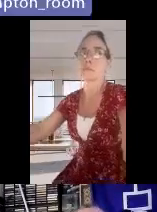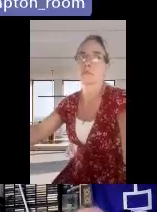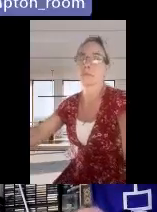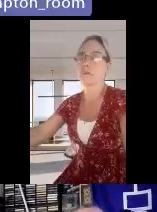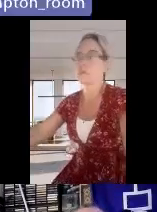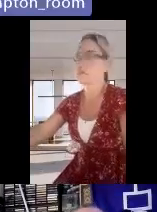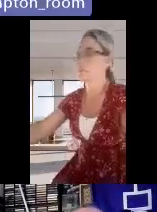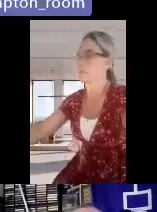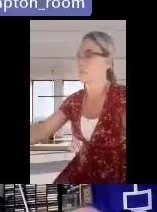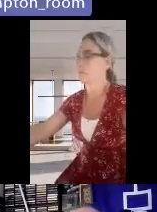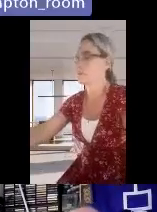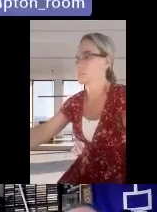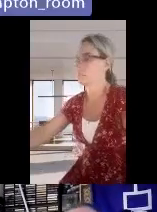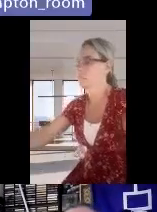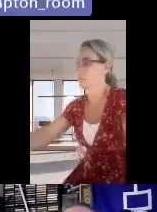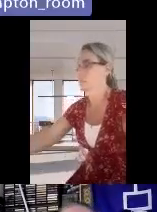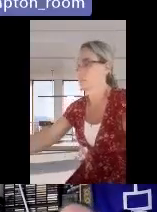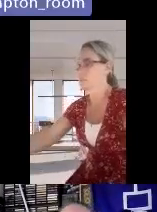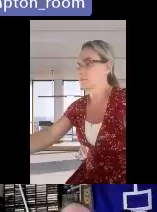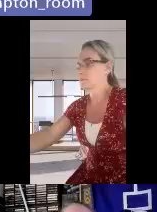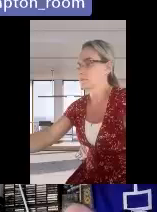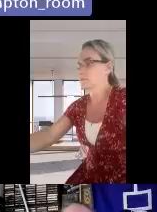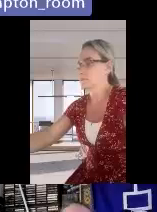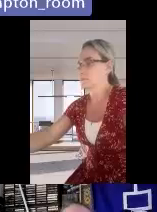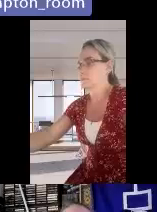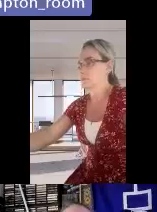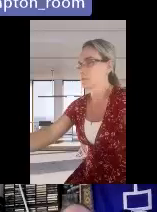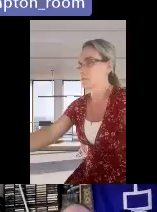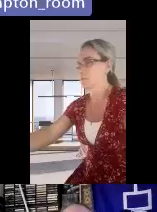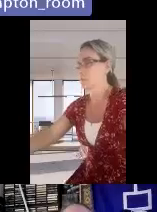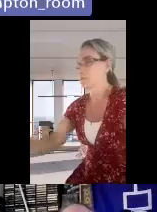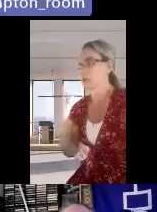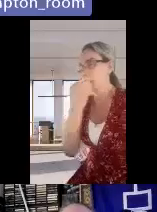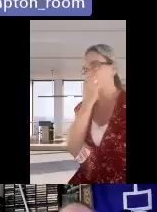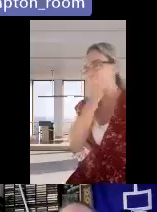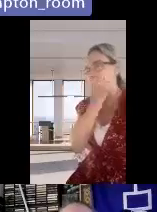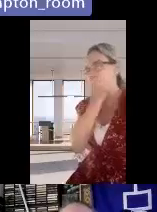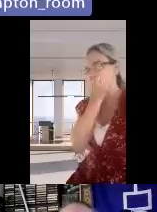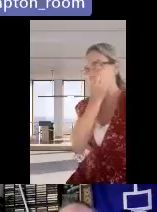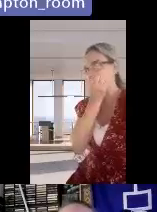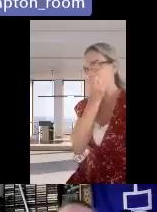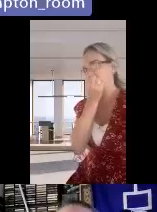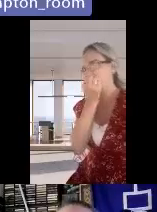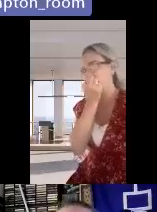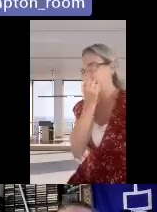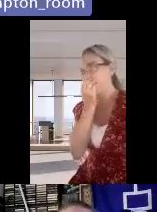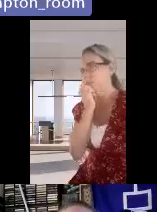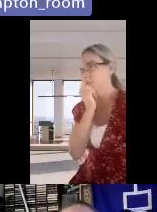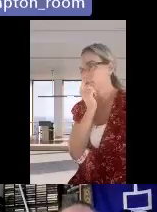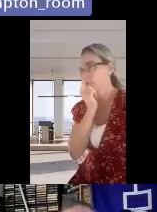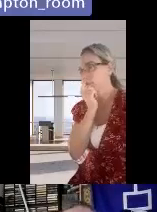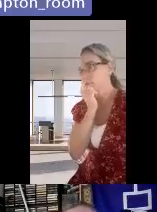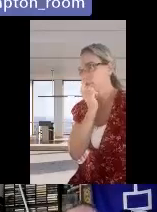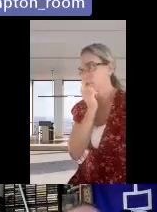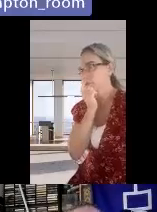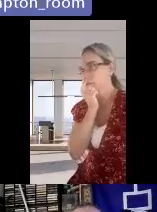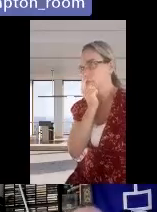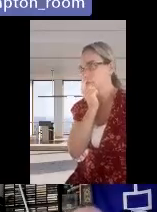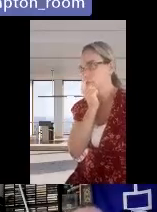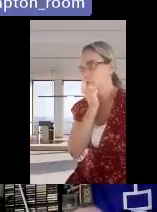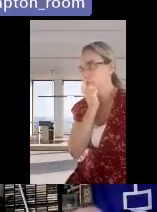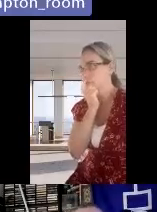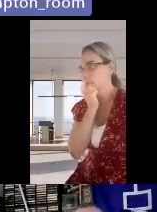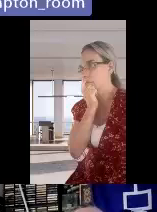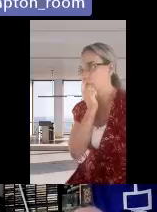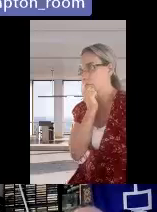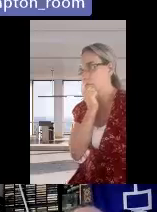public engagement and communications, there has been a movement from this department here for the media group who have